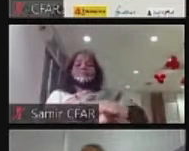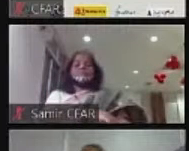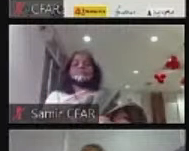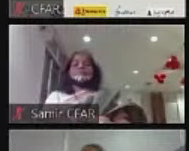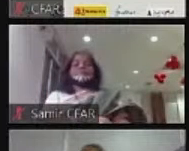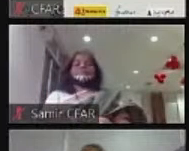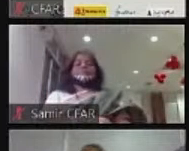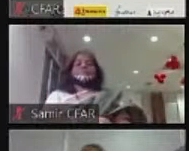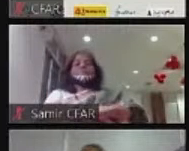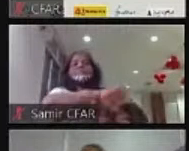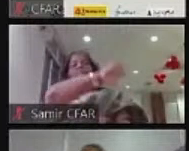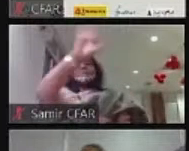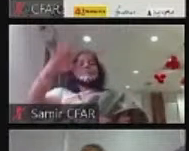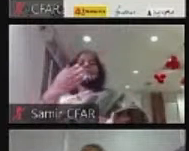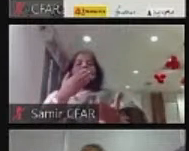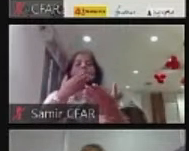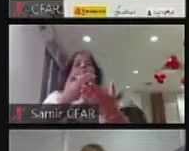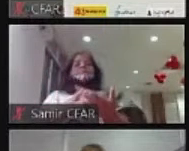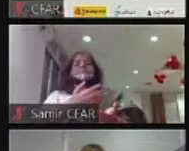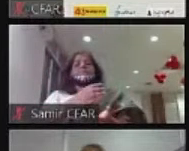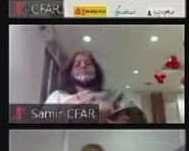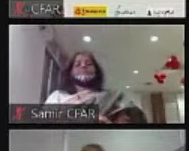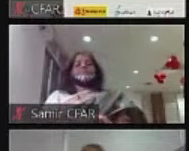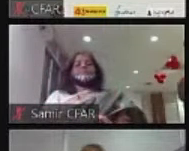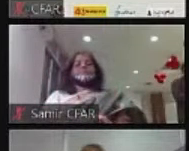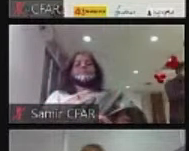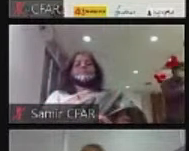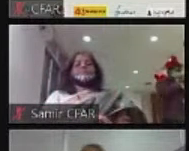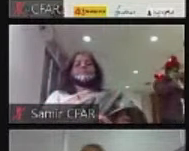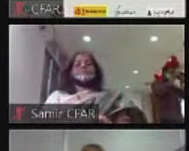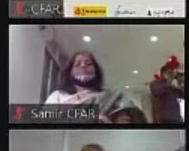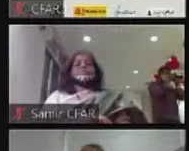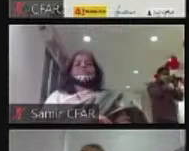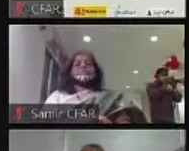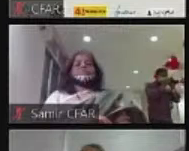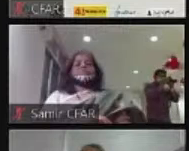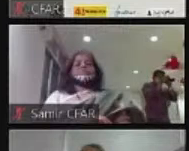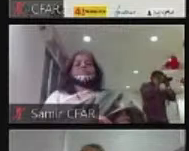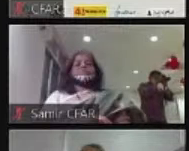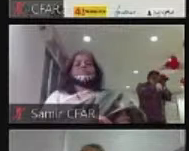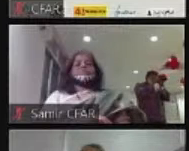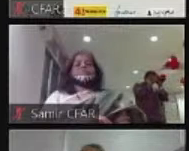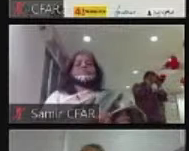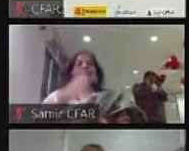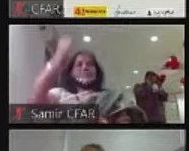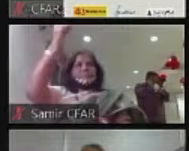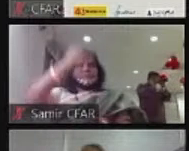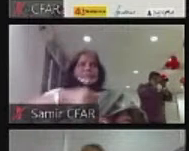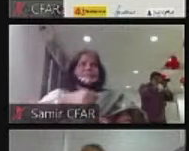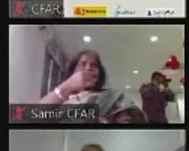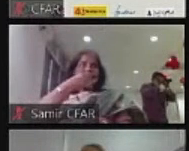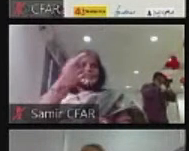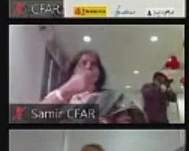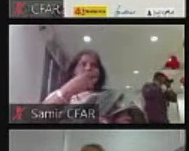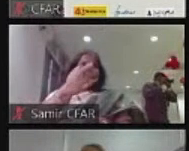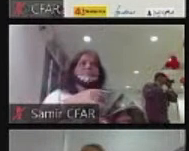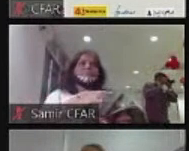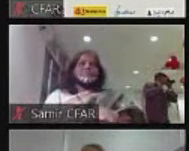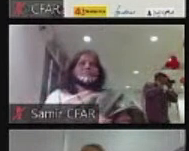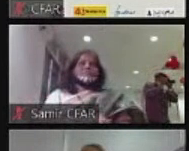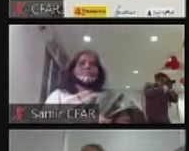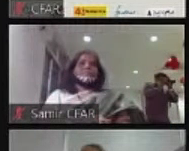And with these words, I'd like to thank everybody and that we spoke on this subject matter,